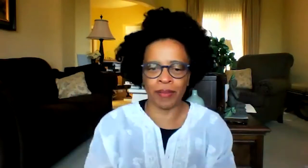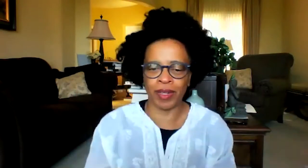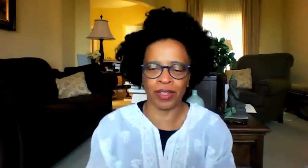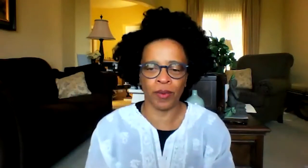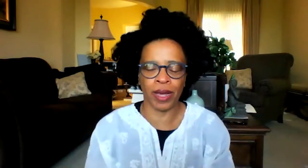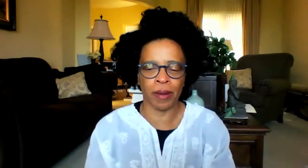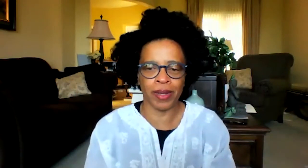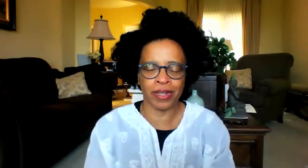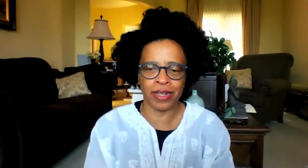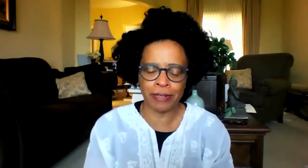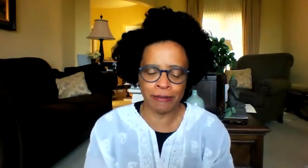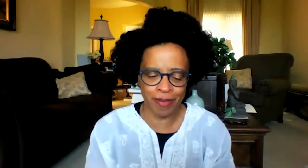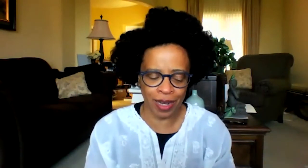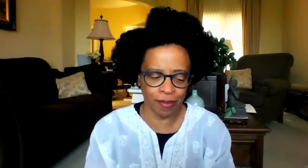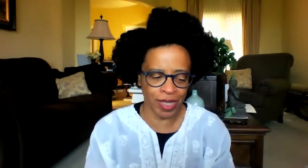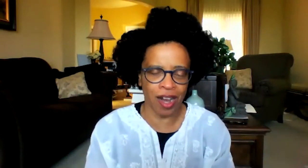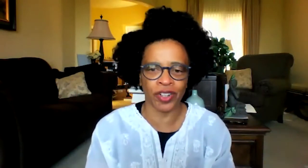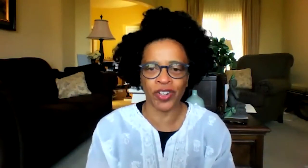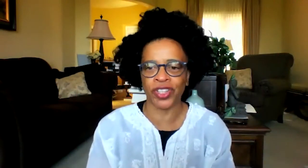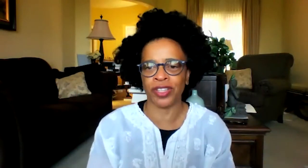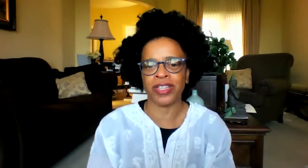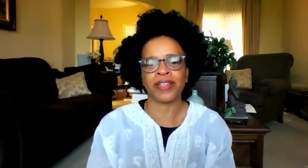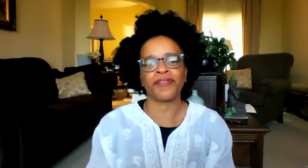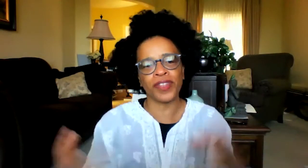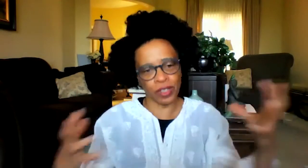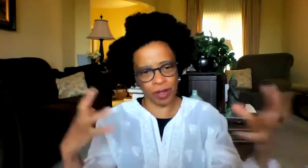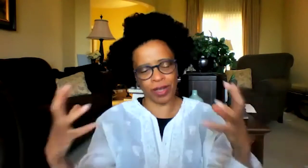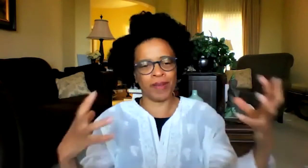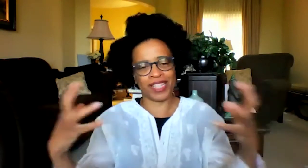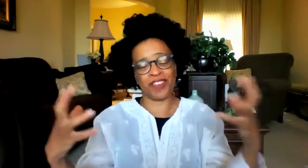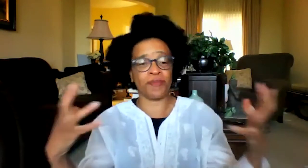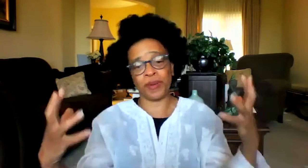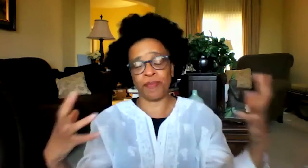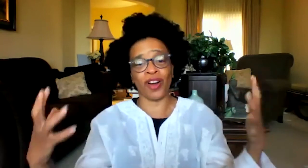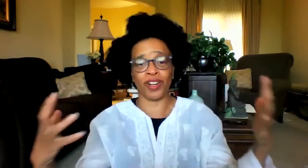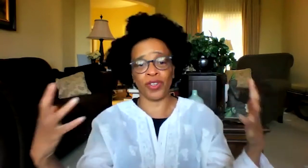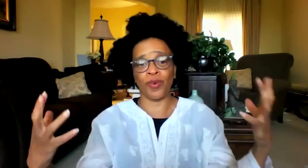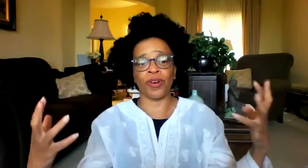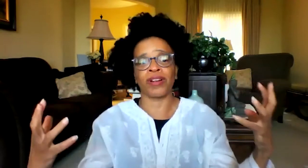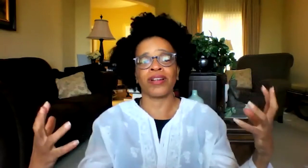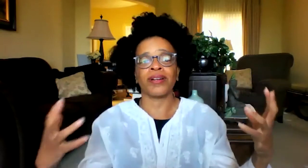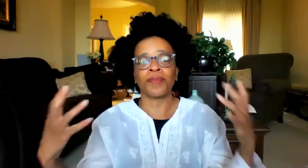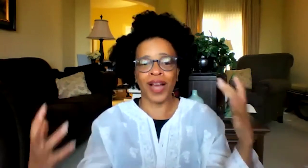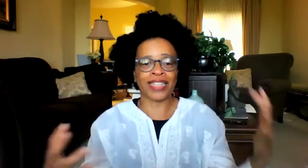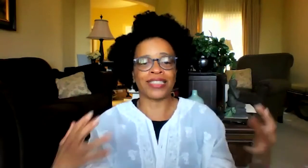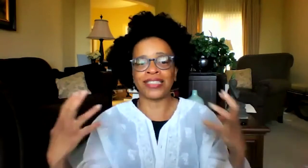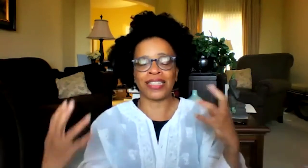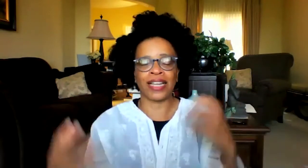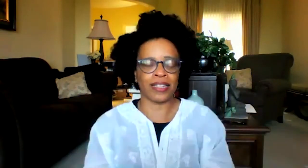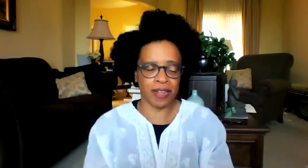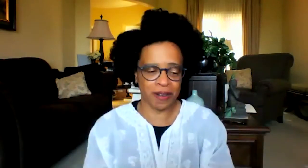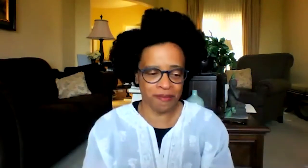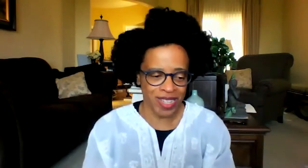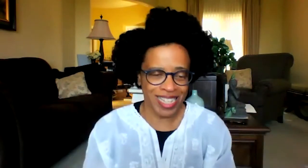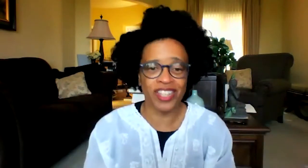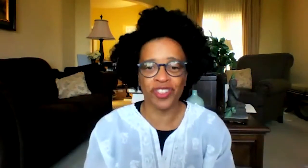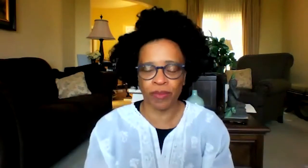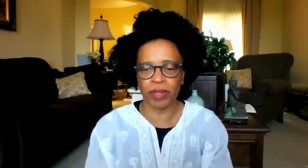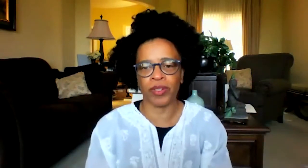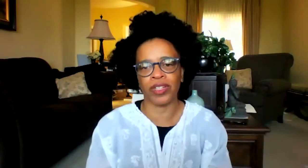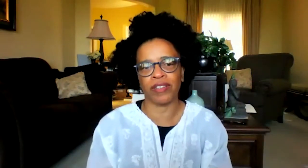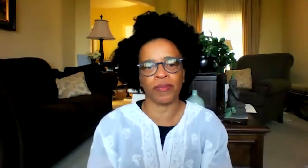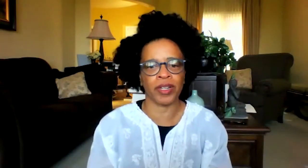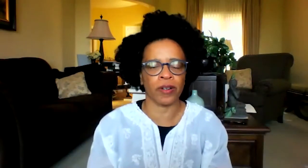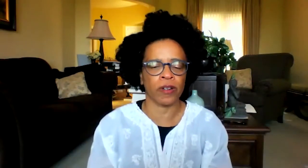easily find me on the web, and I'd be honored to feel myself to be a part of your practice and